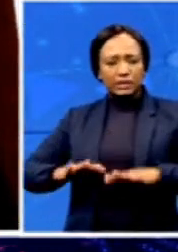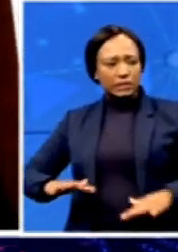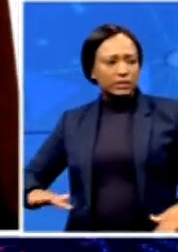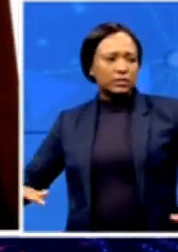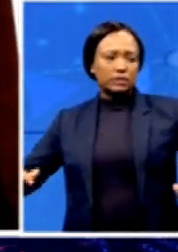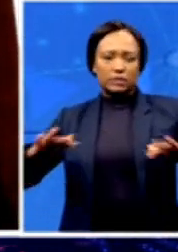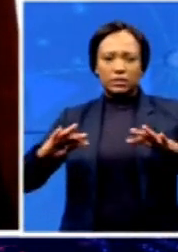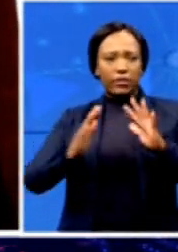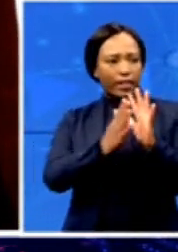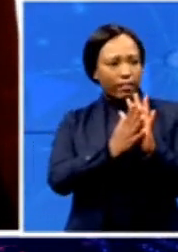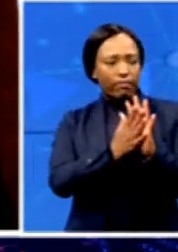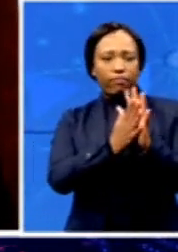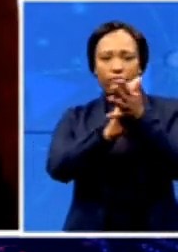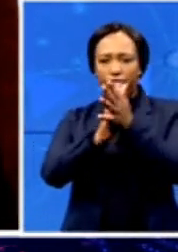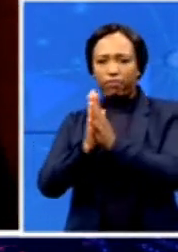floods?